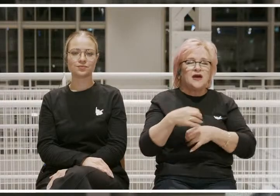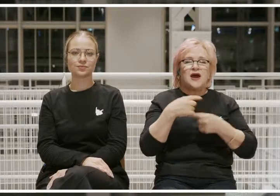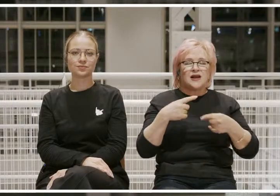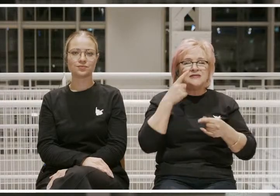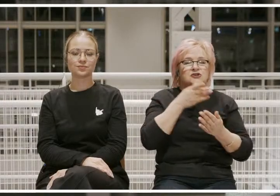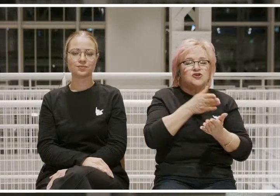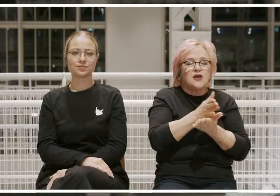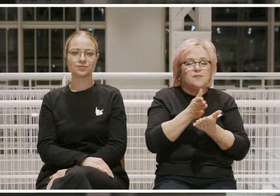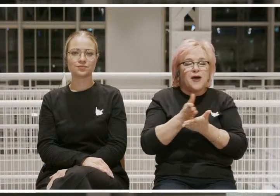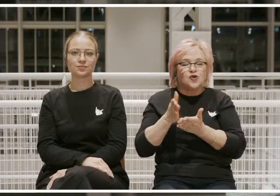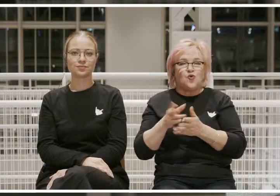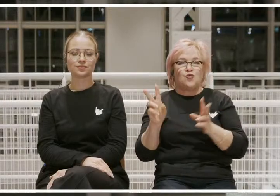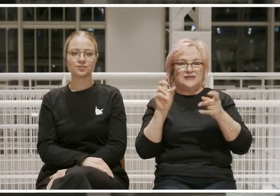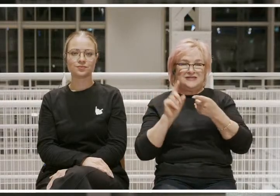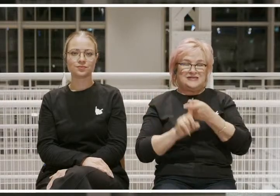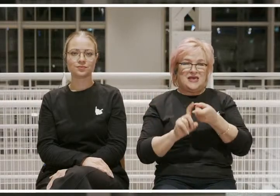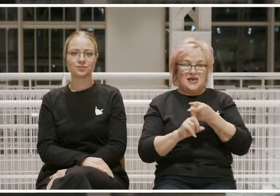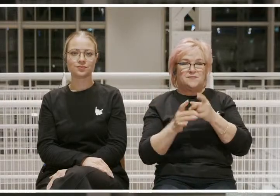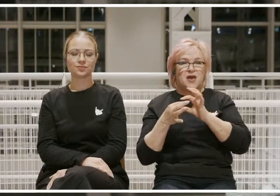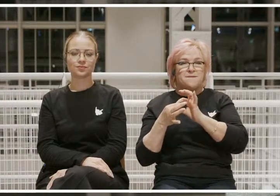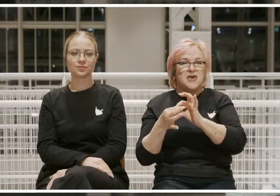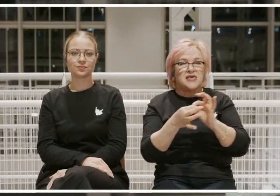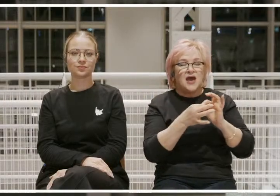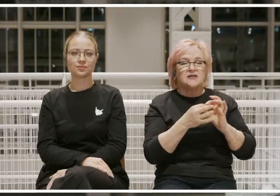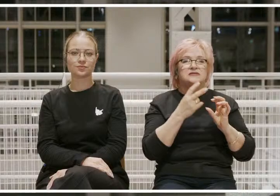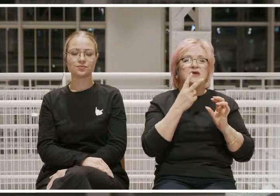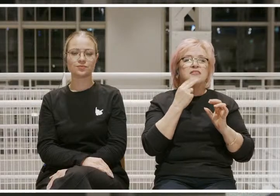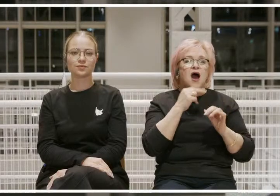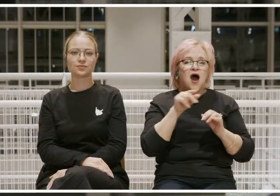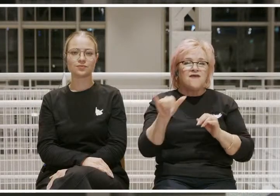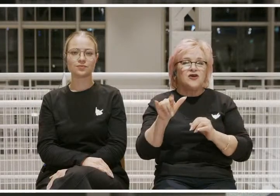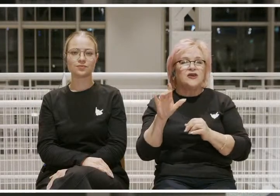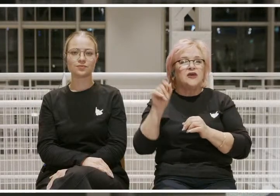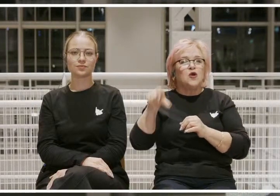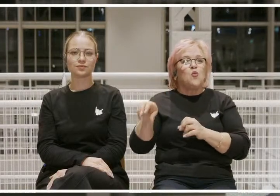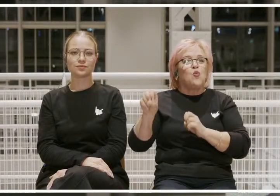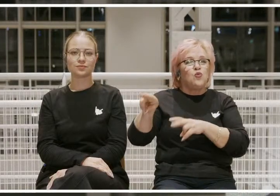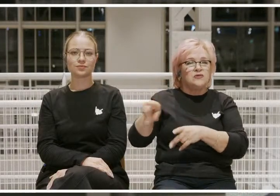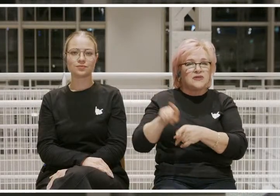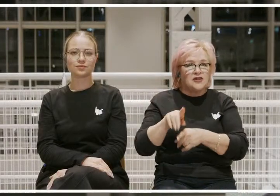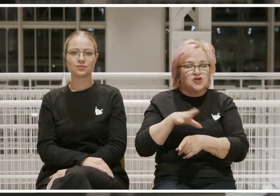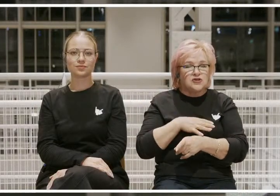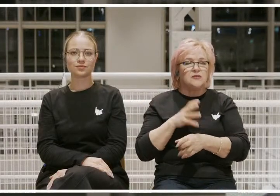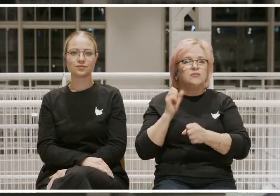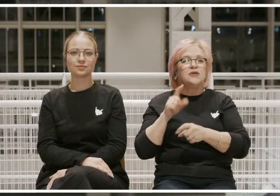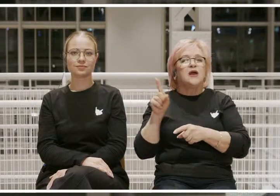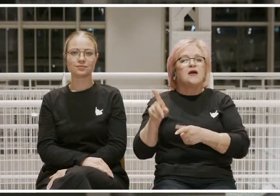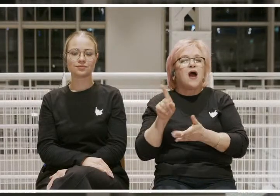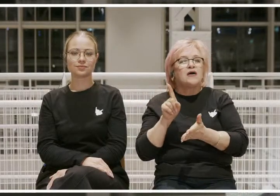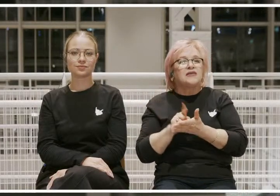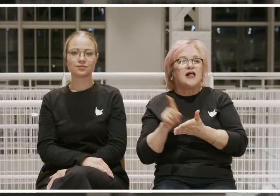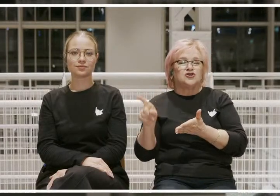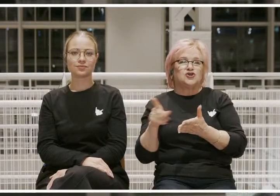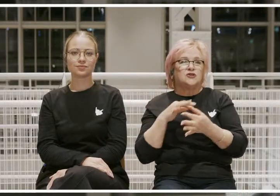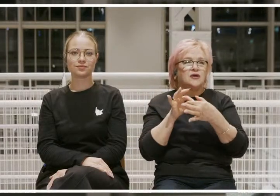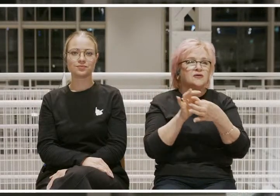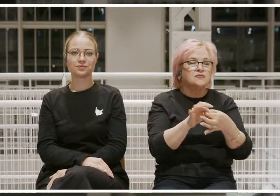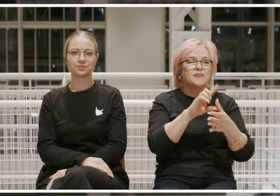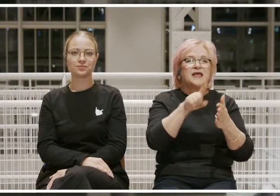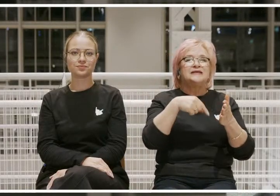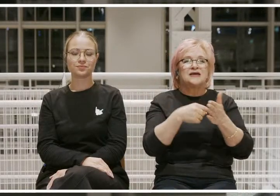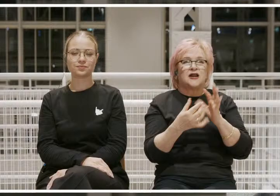the skills that mediators should have, how they should approach city mediation, whereas the presentation of the